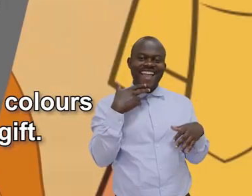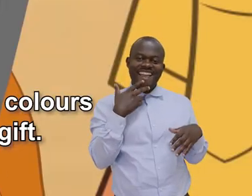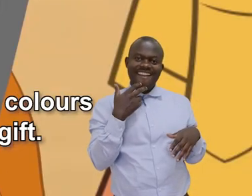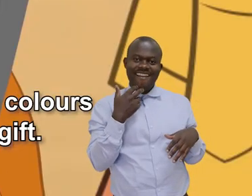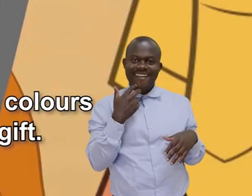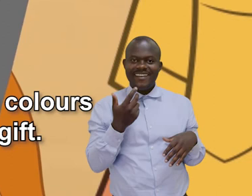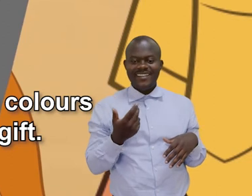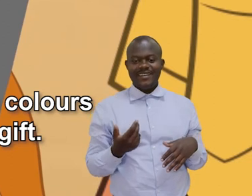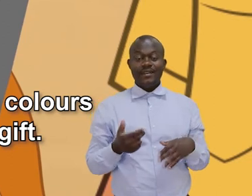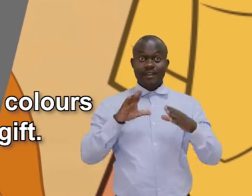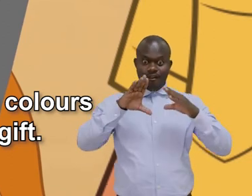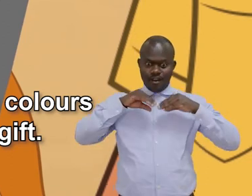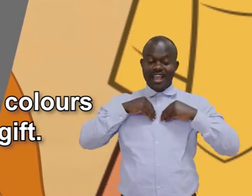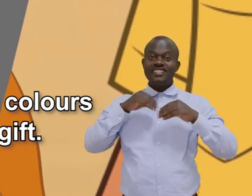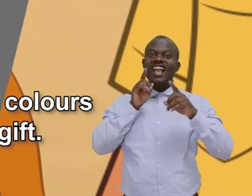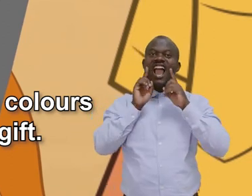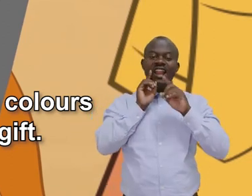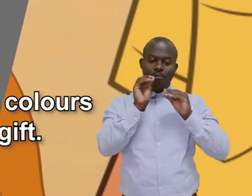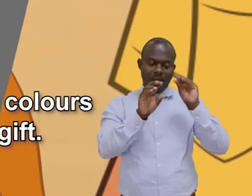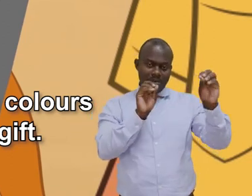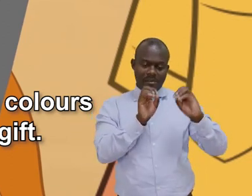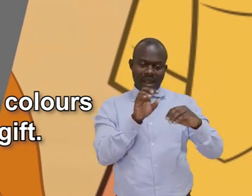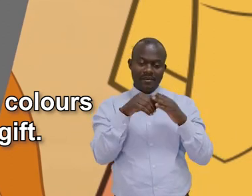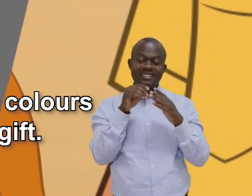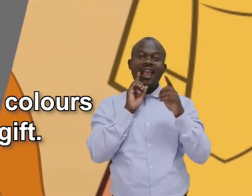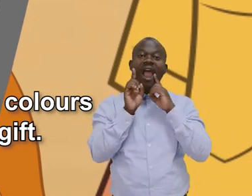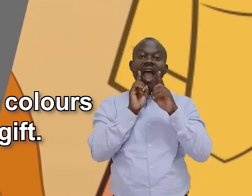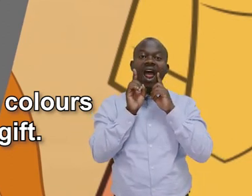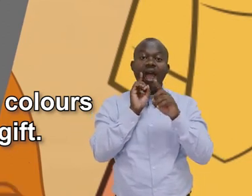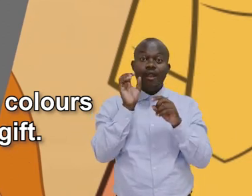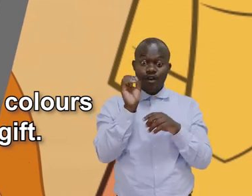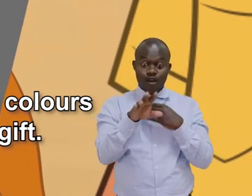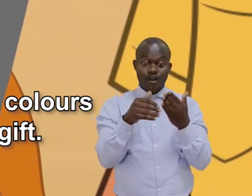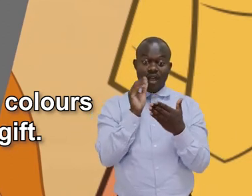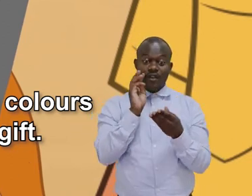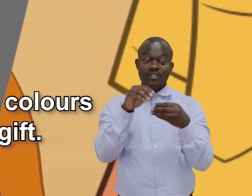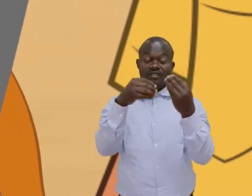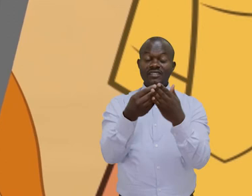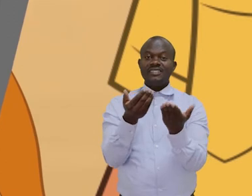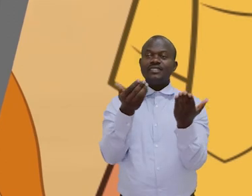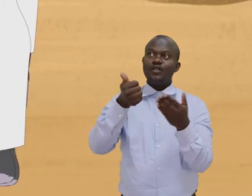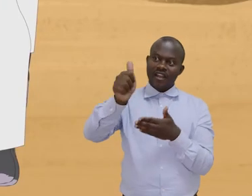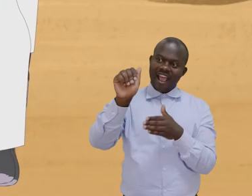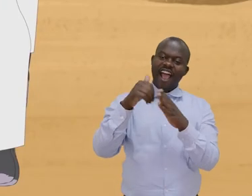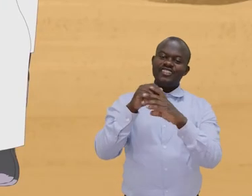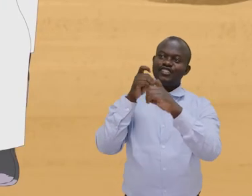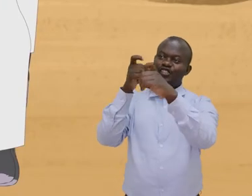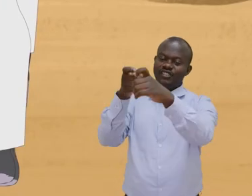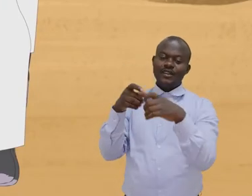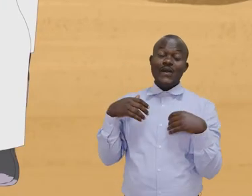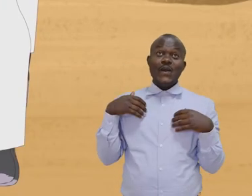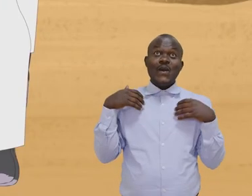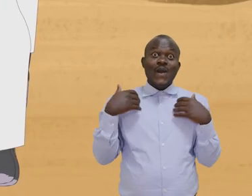Let's color the bird in Kanyamanza's colors. I'll give my drawing to her as a gift. Wow! I want